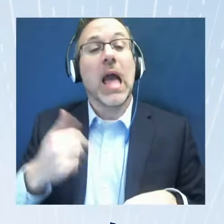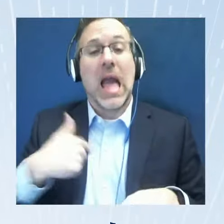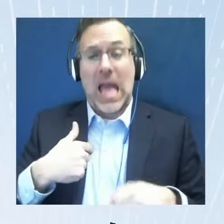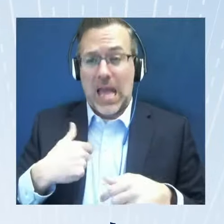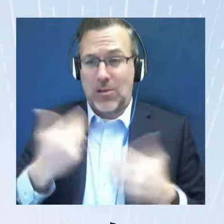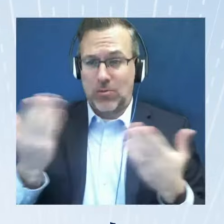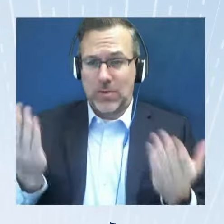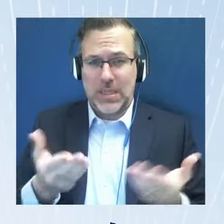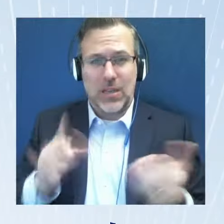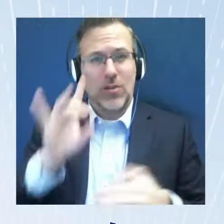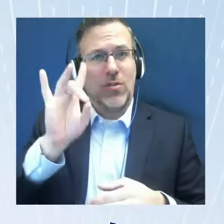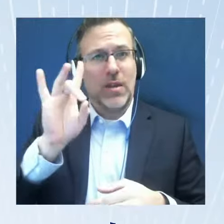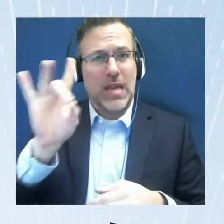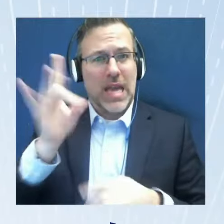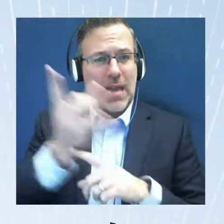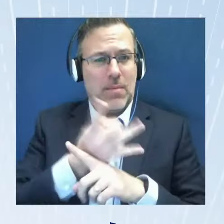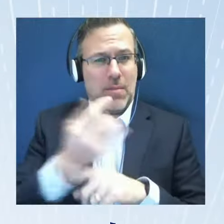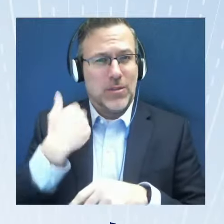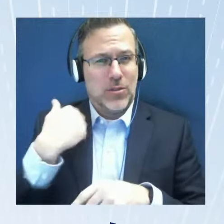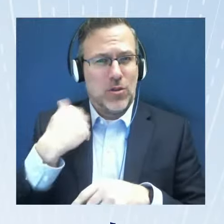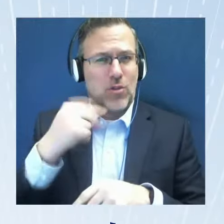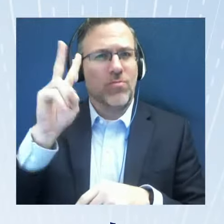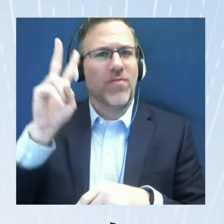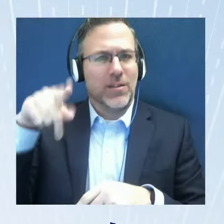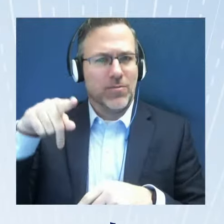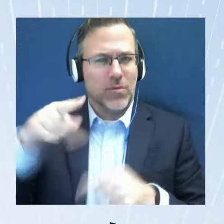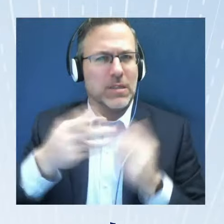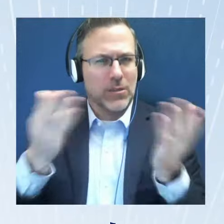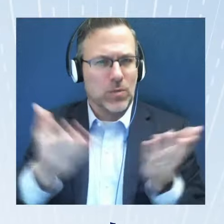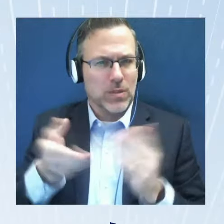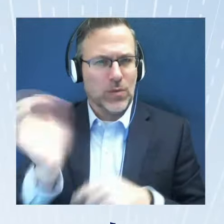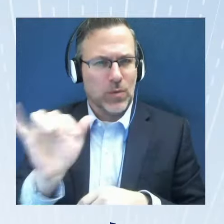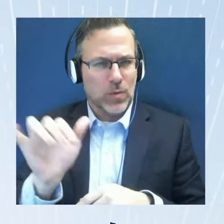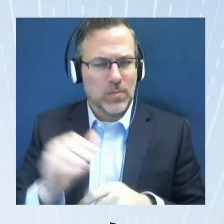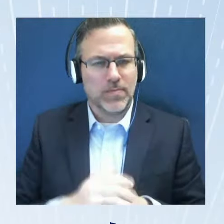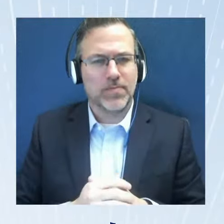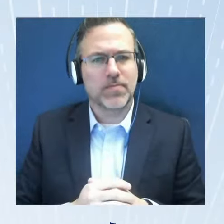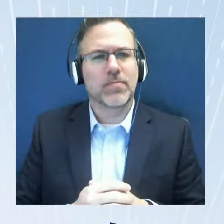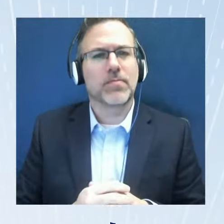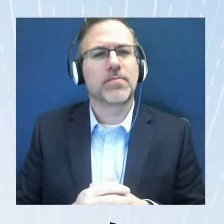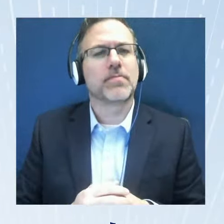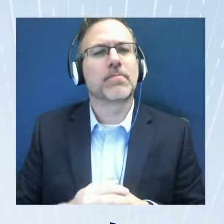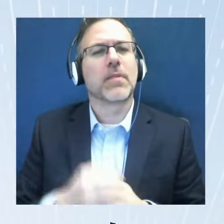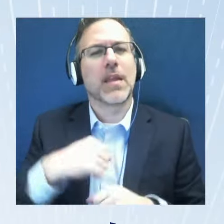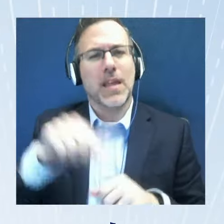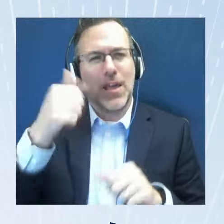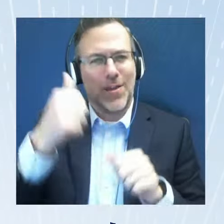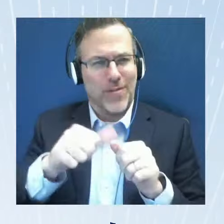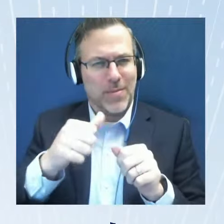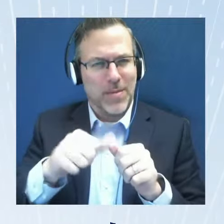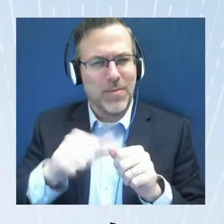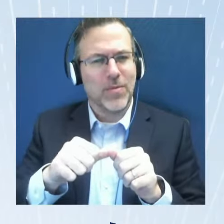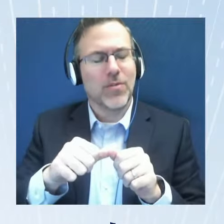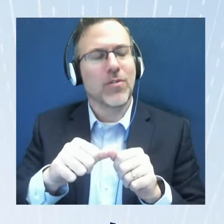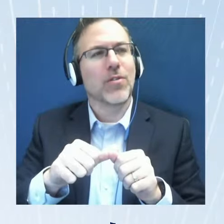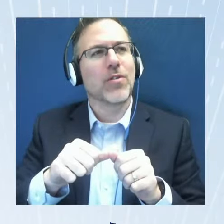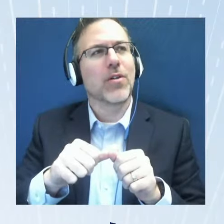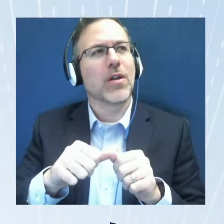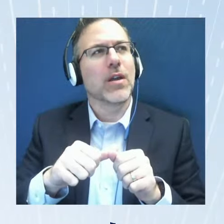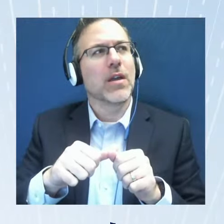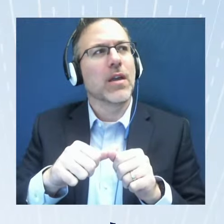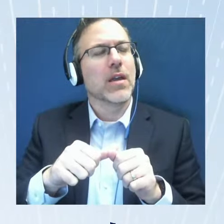Vice President was here as well. And I recall sharing the reason I didn't